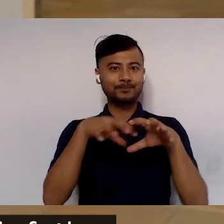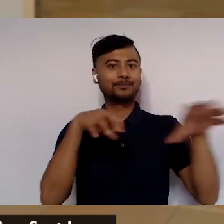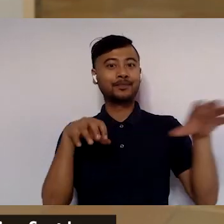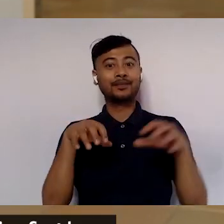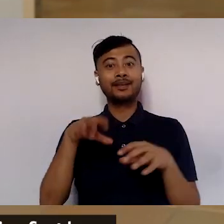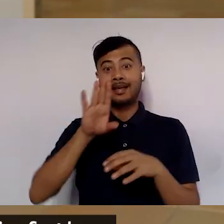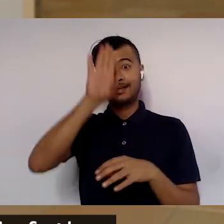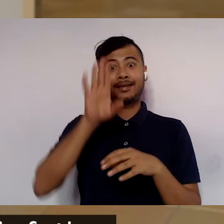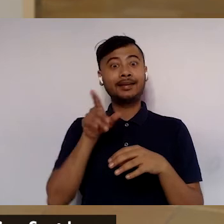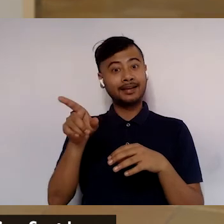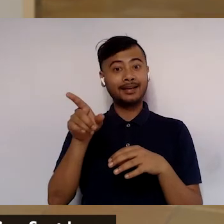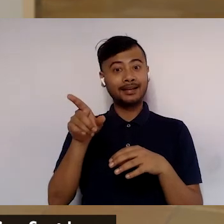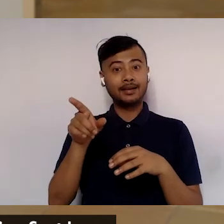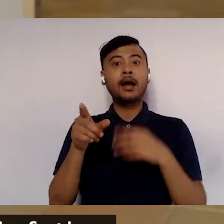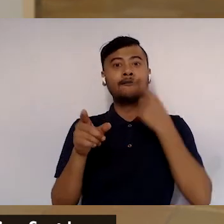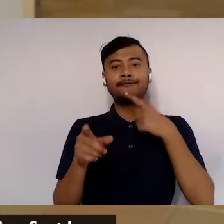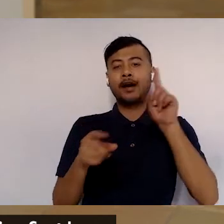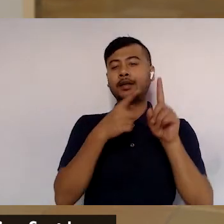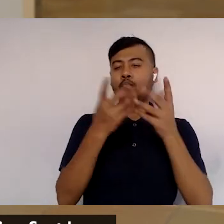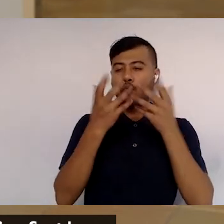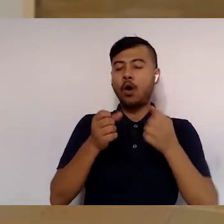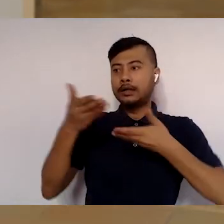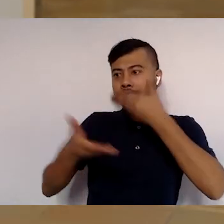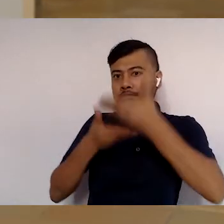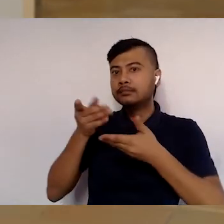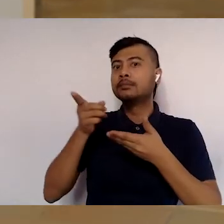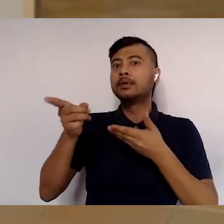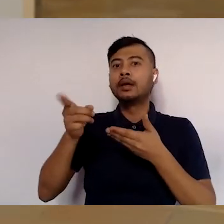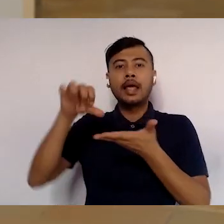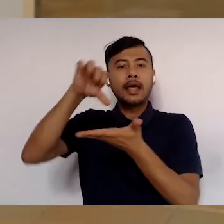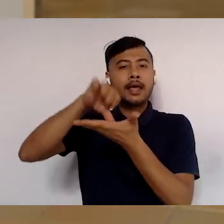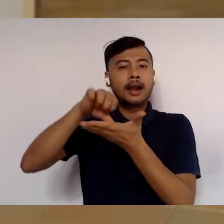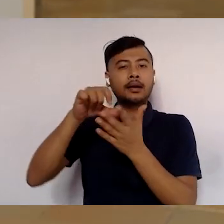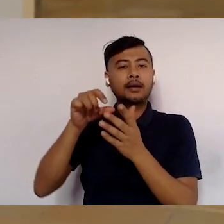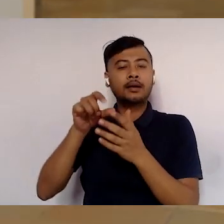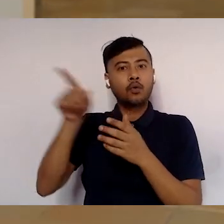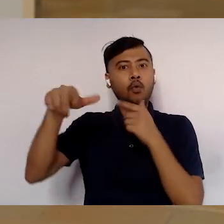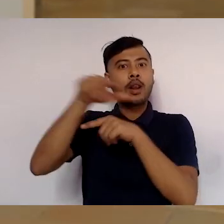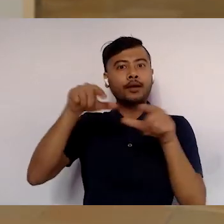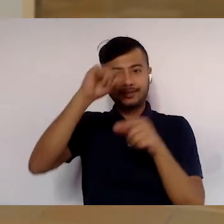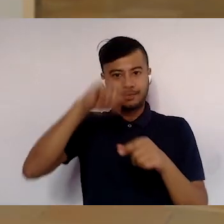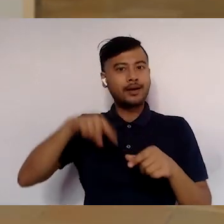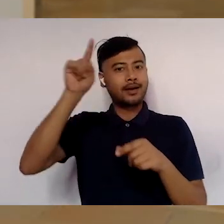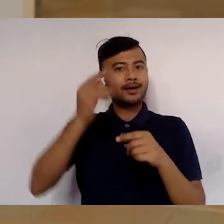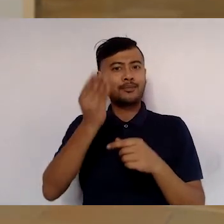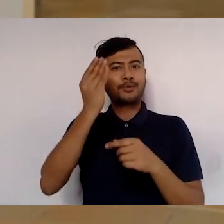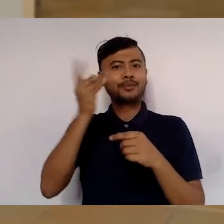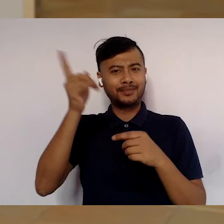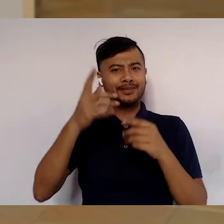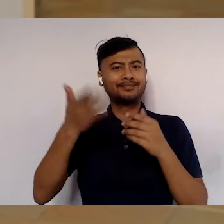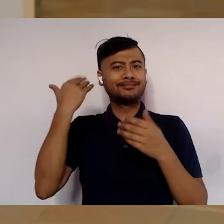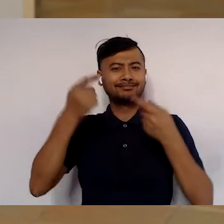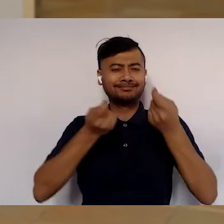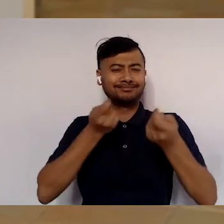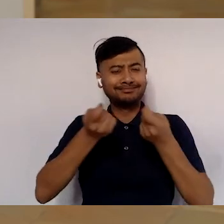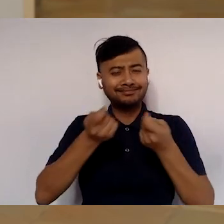Sultan had been given a princely education by his father and therefore learned Persian, the language of the elite across India,